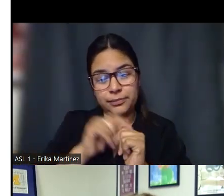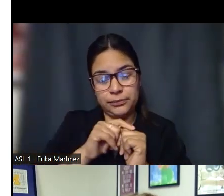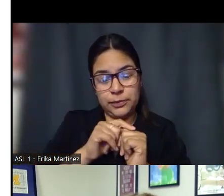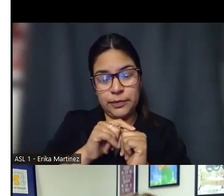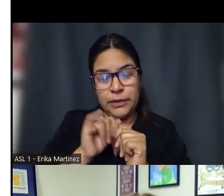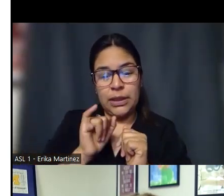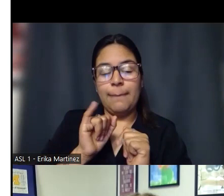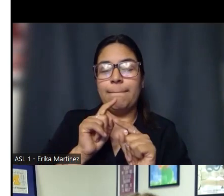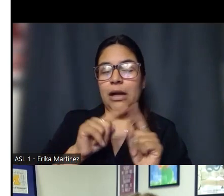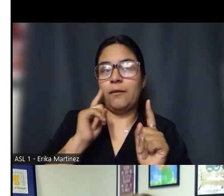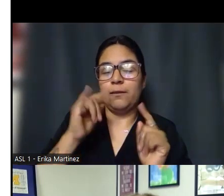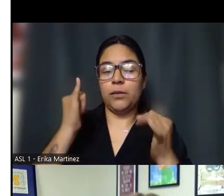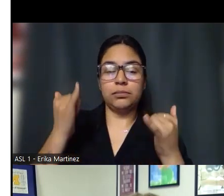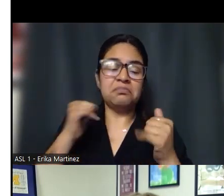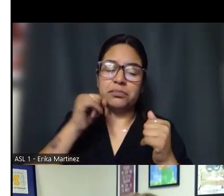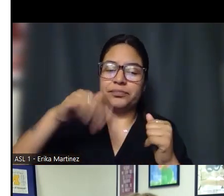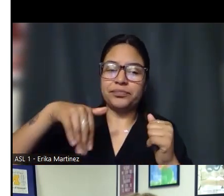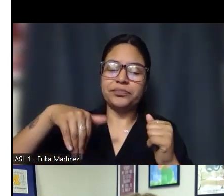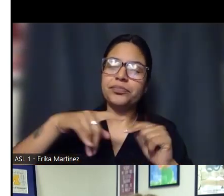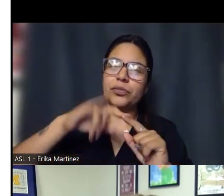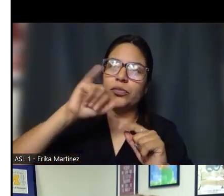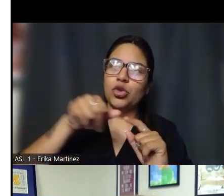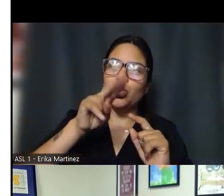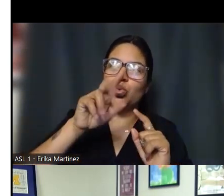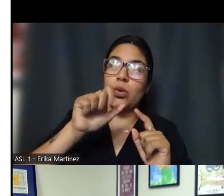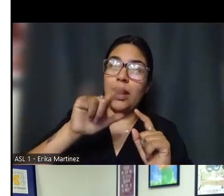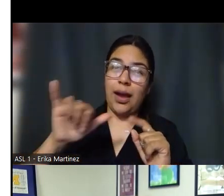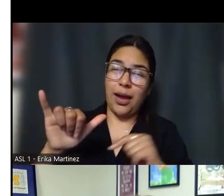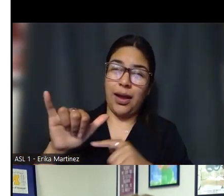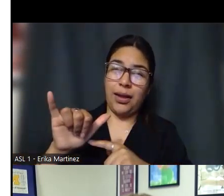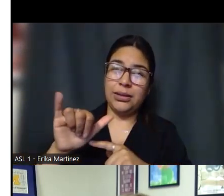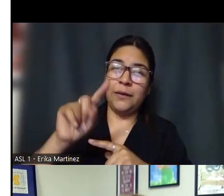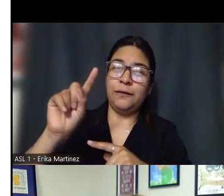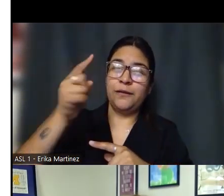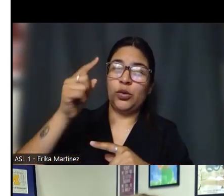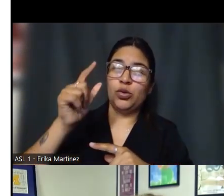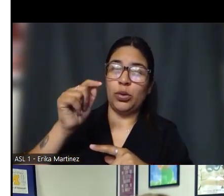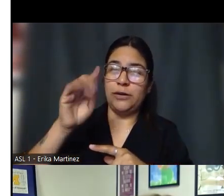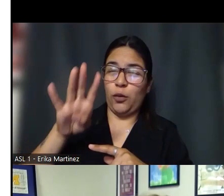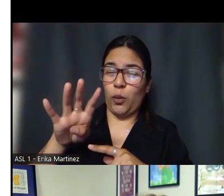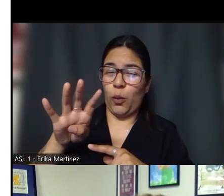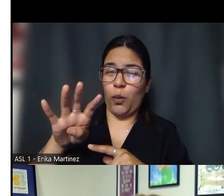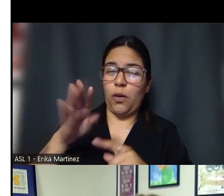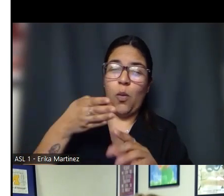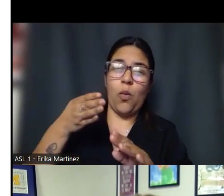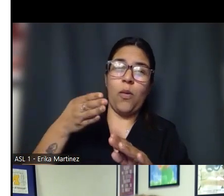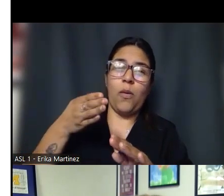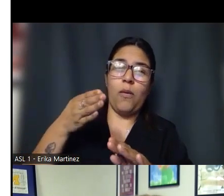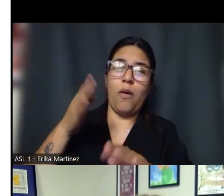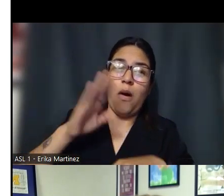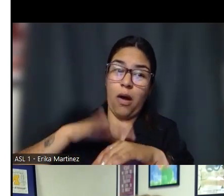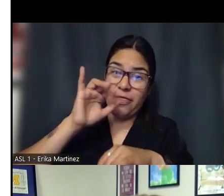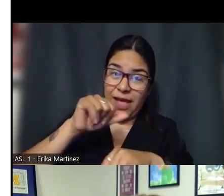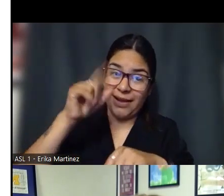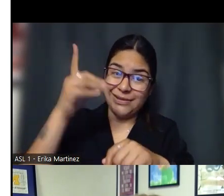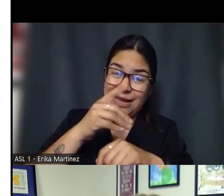in July, programs that start on July 1, 2024 or after. So if there's a program